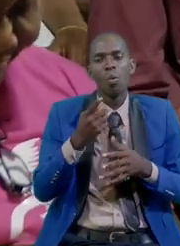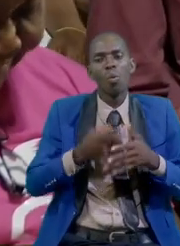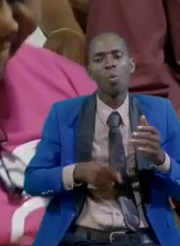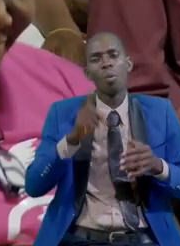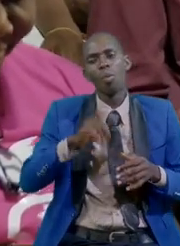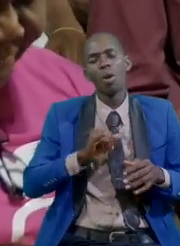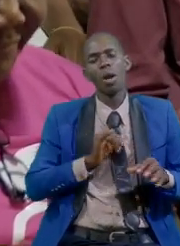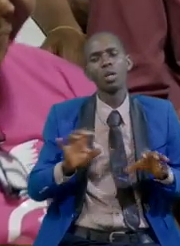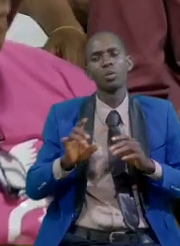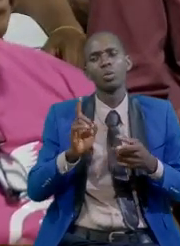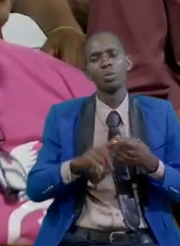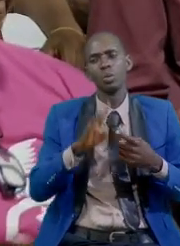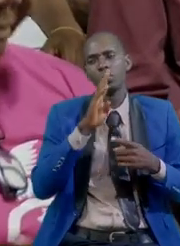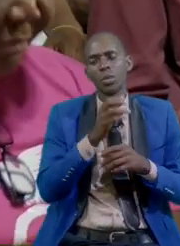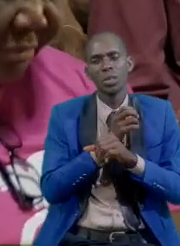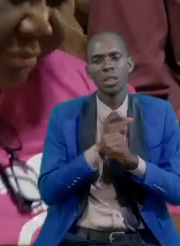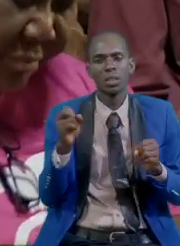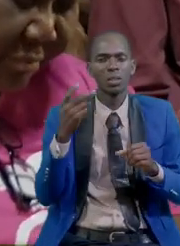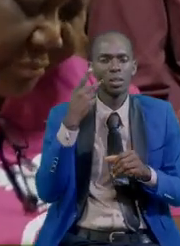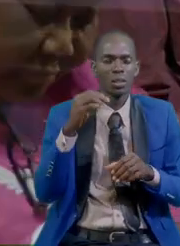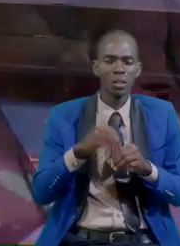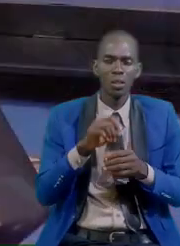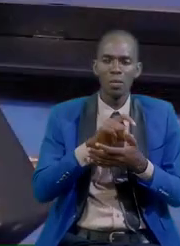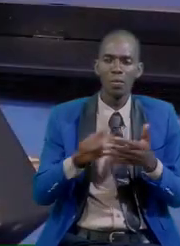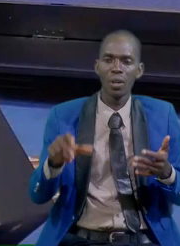saved? Look at verse 31.